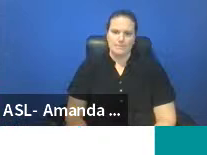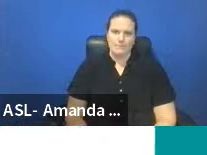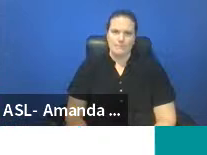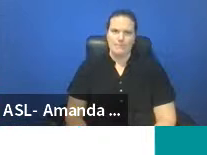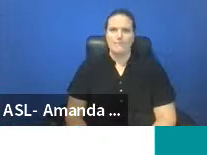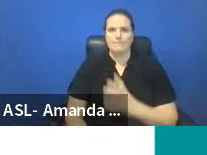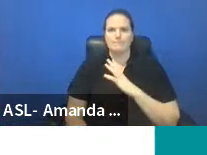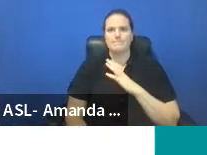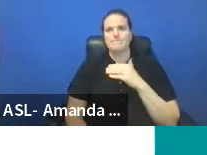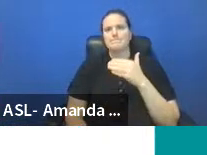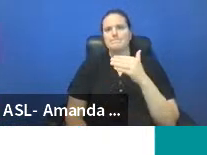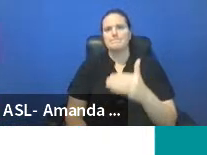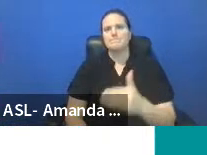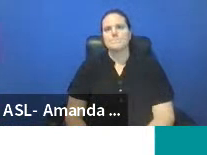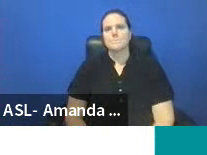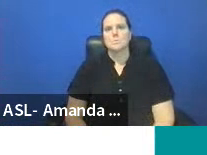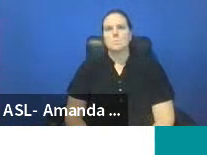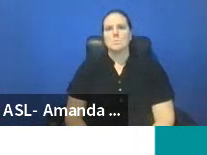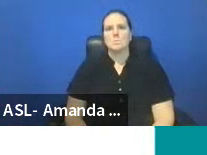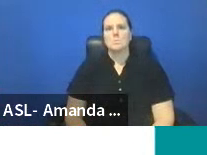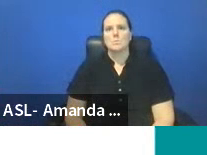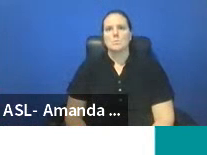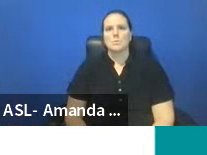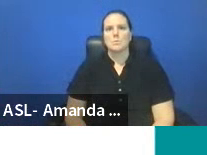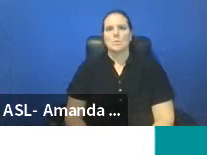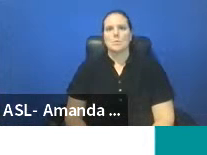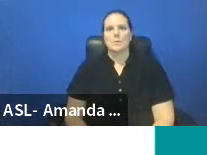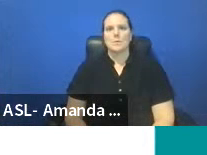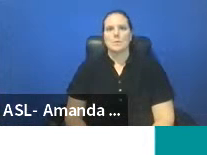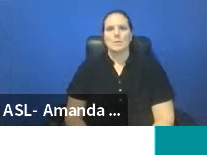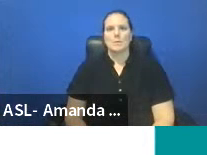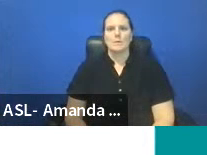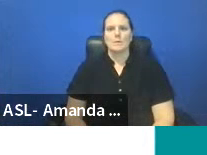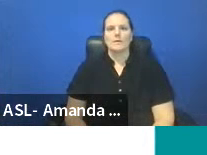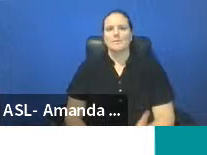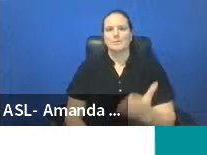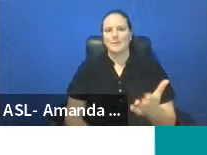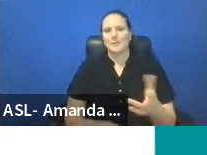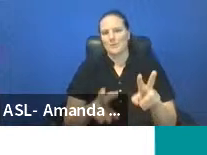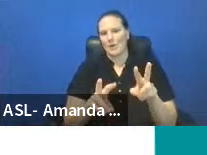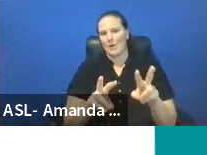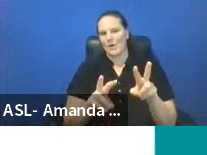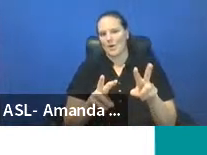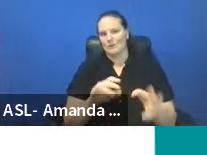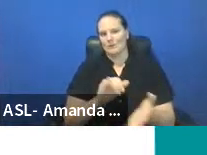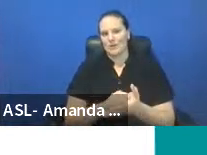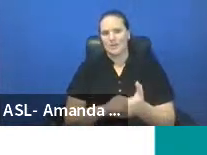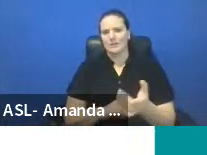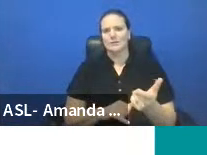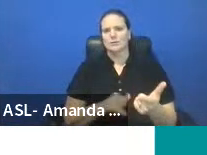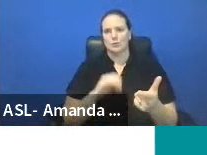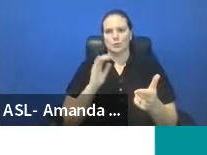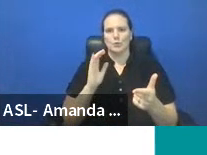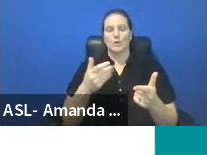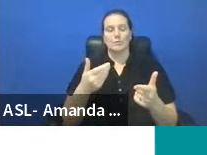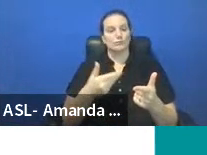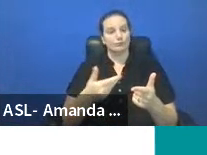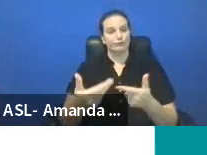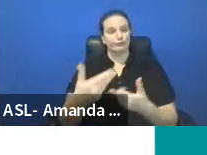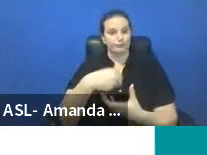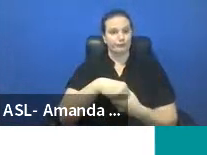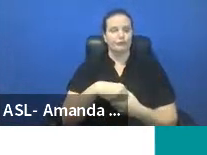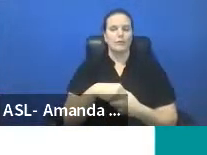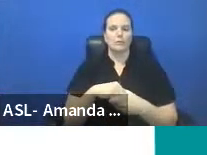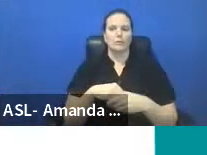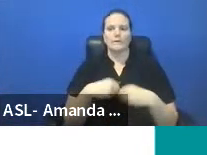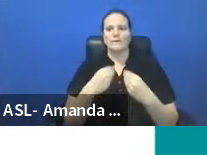slide? All right, for those that may be watching, we would invite you to provide